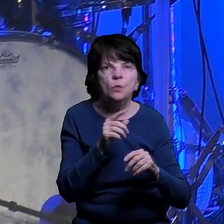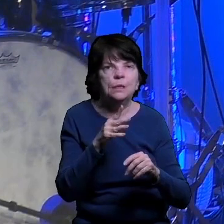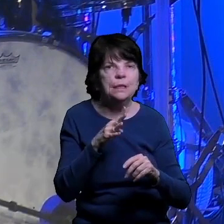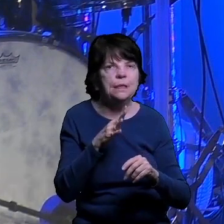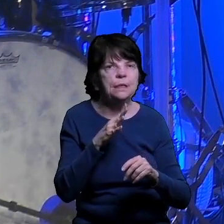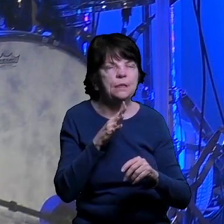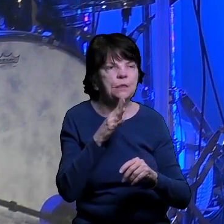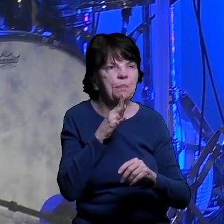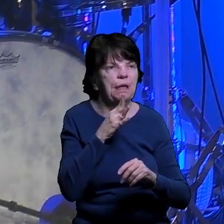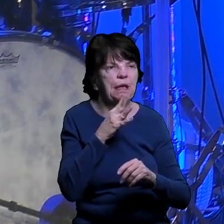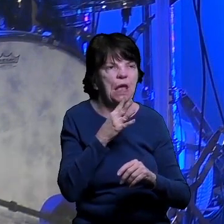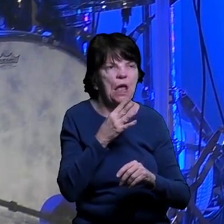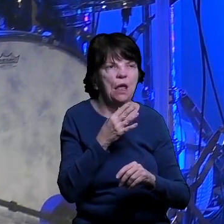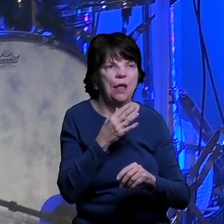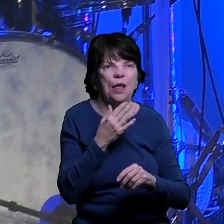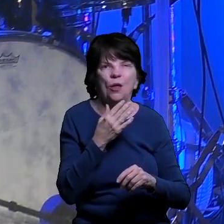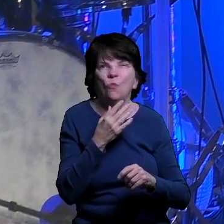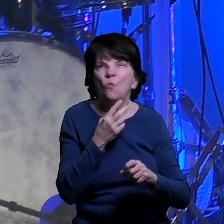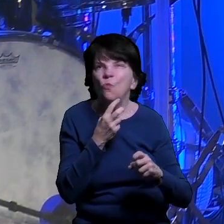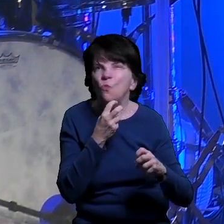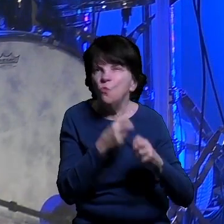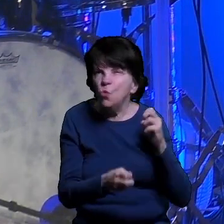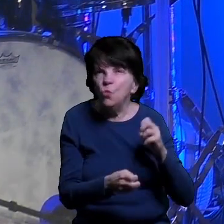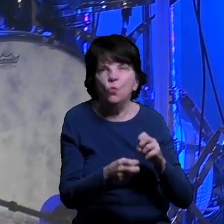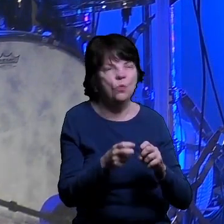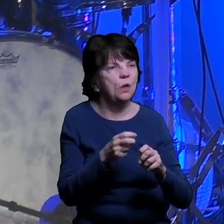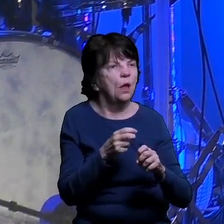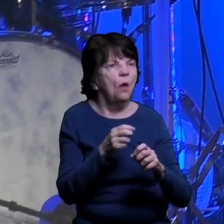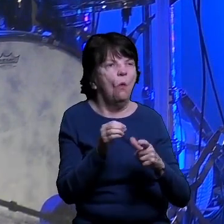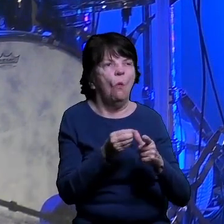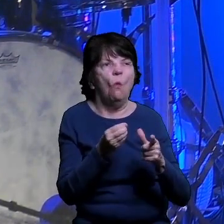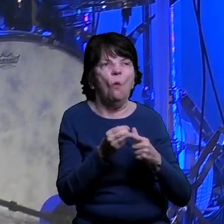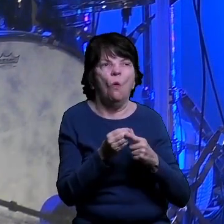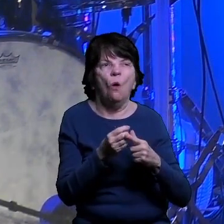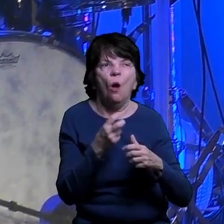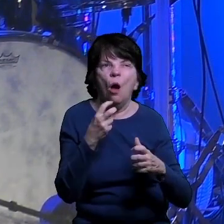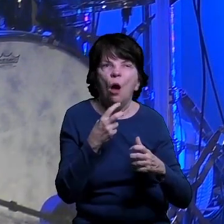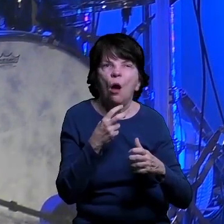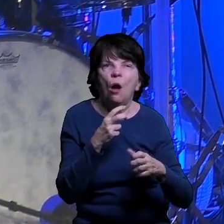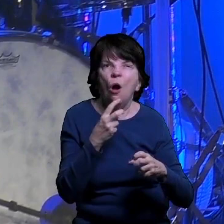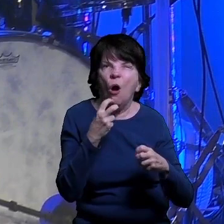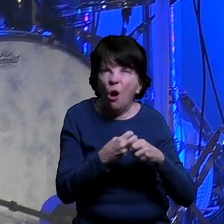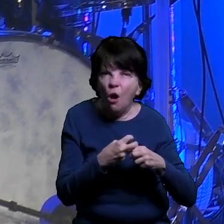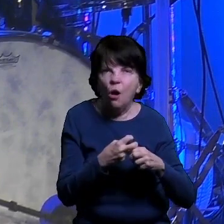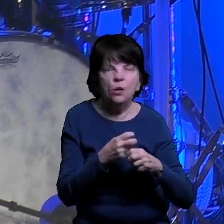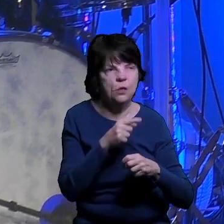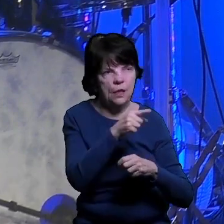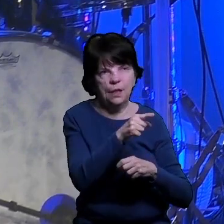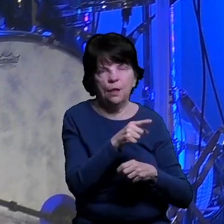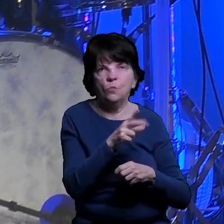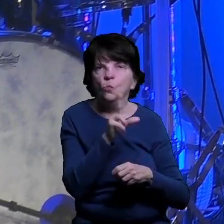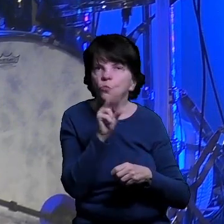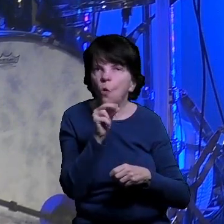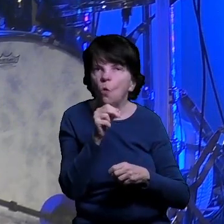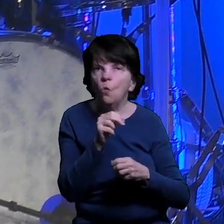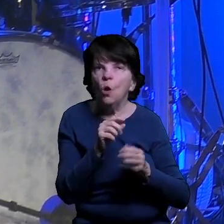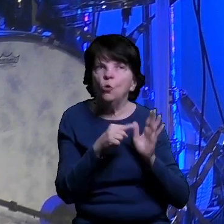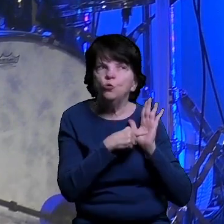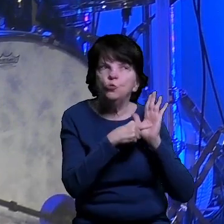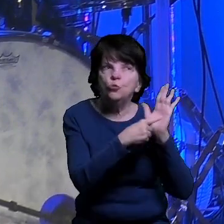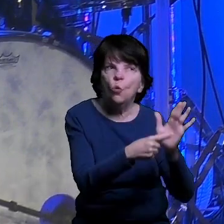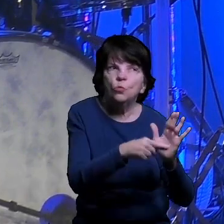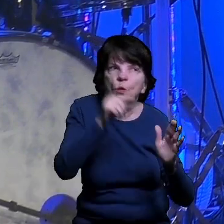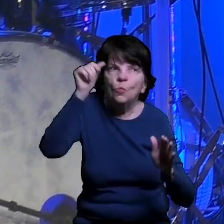in a mean kind of way, mean-spirited kind of way, but rather be gracious in bringing encouragement into their